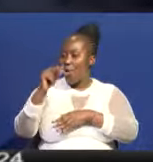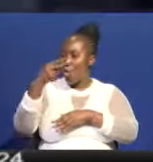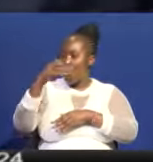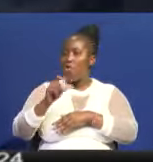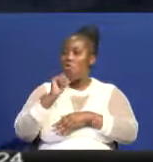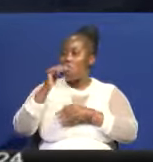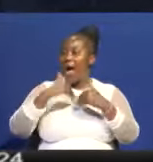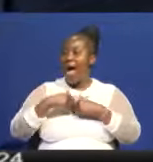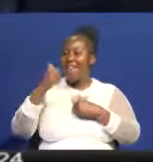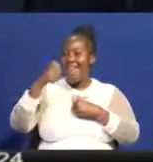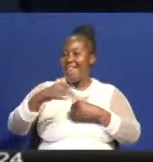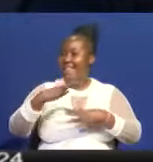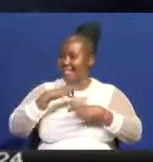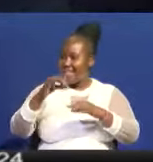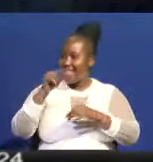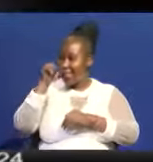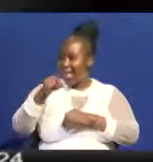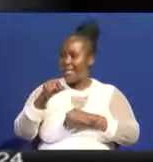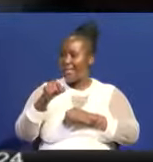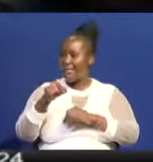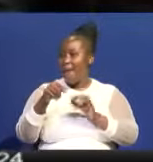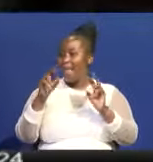any interest in the matter.